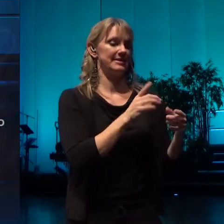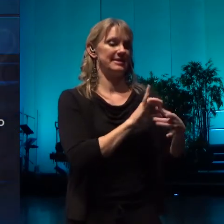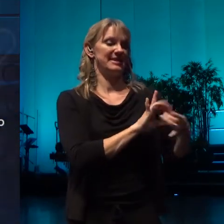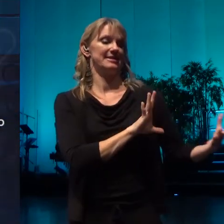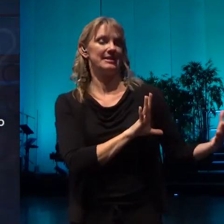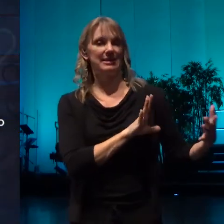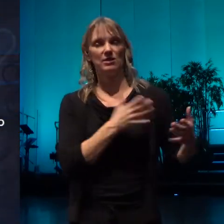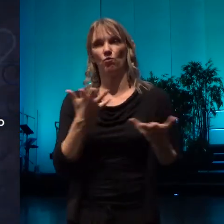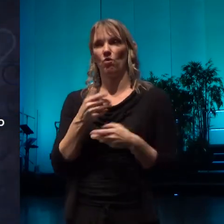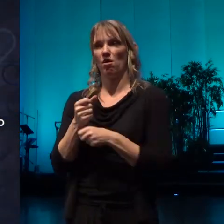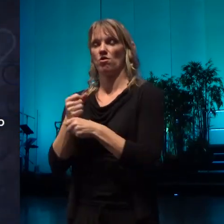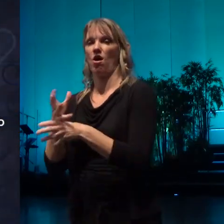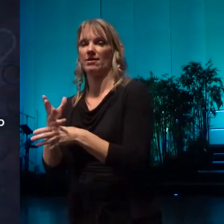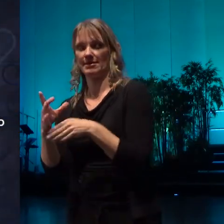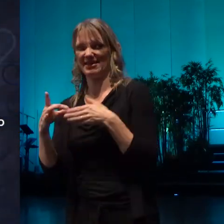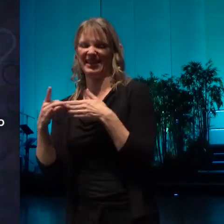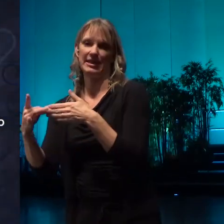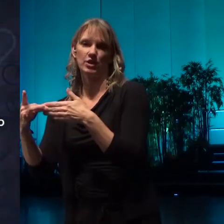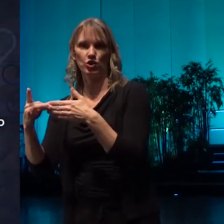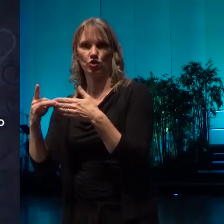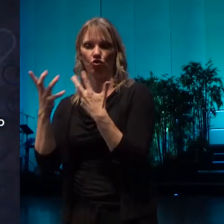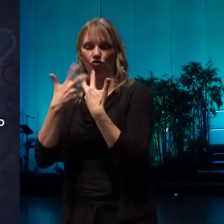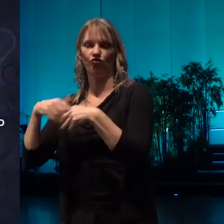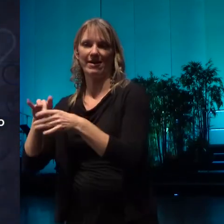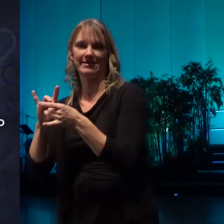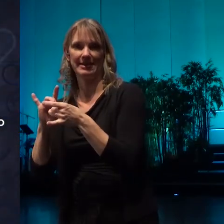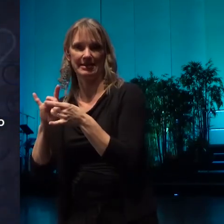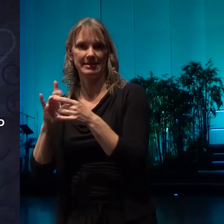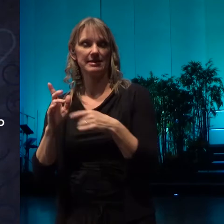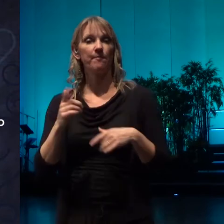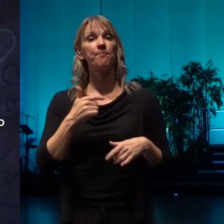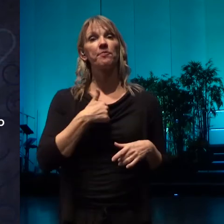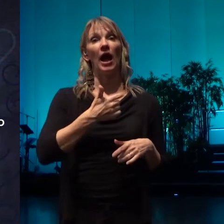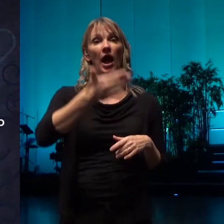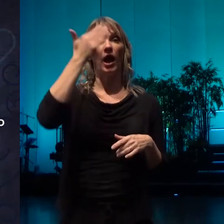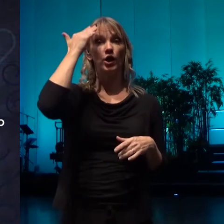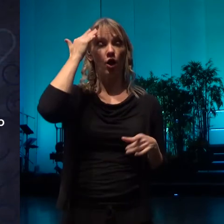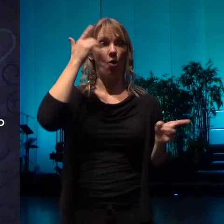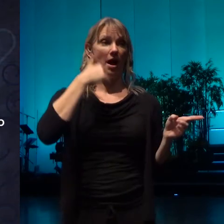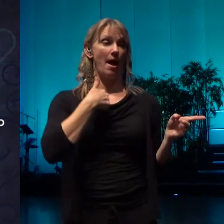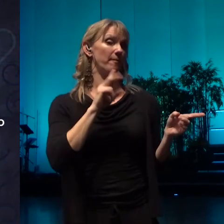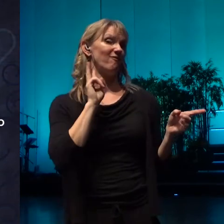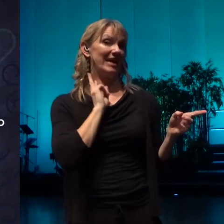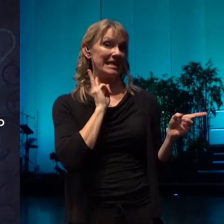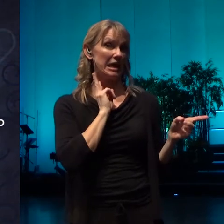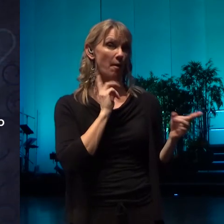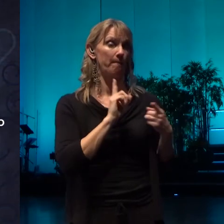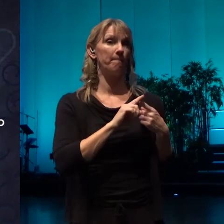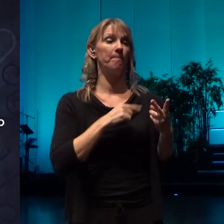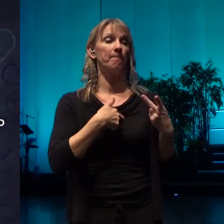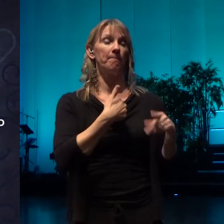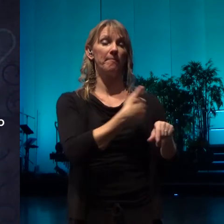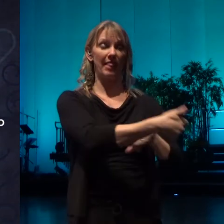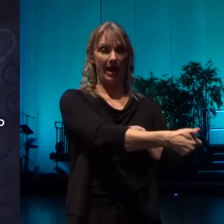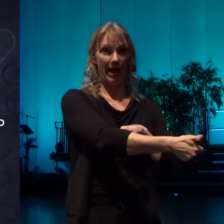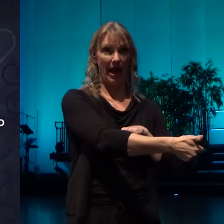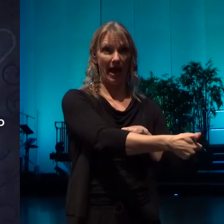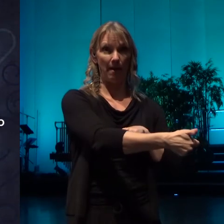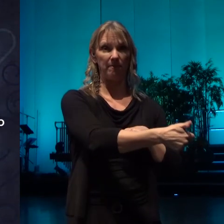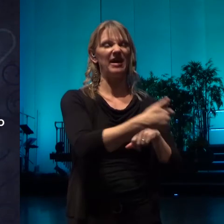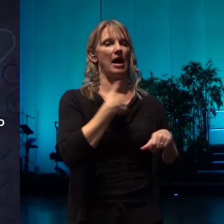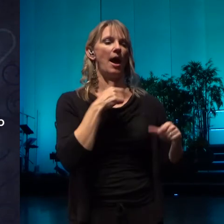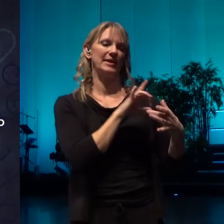to resonance. So I know that when I'm in victimhood or in blame, I'm